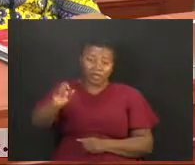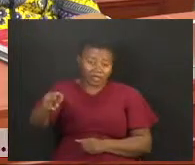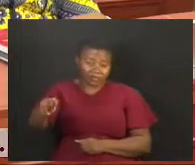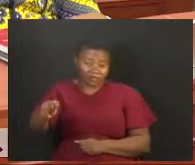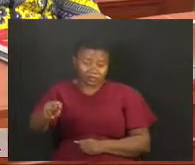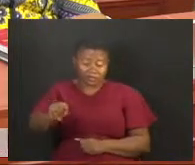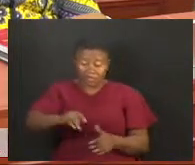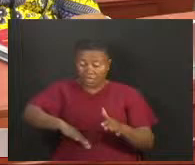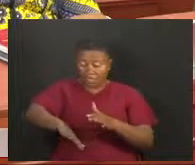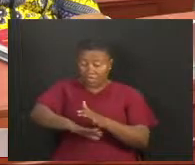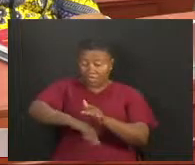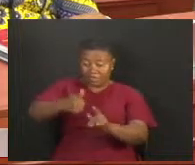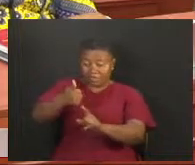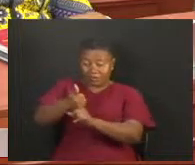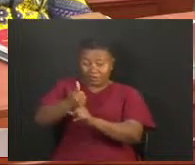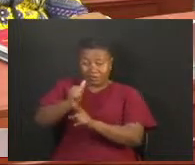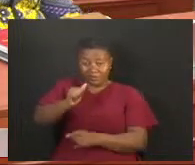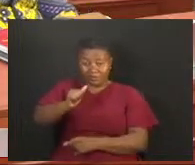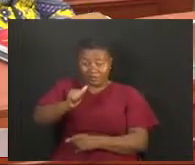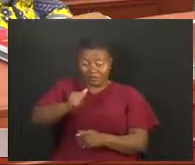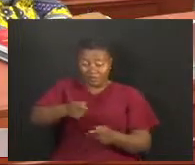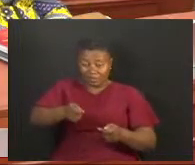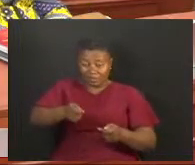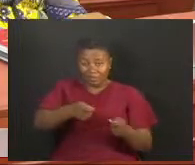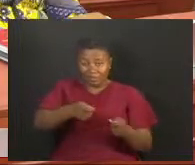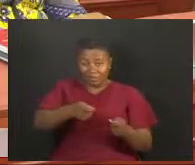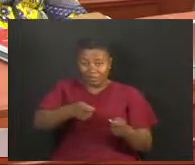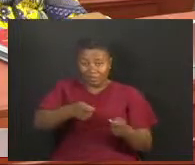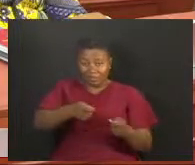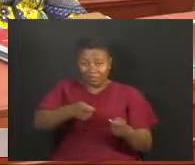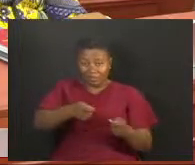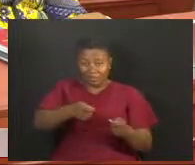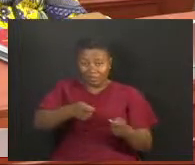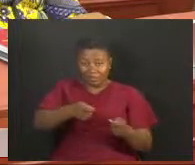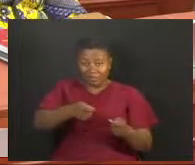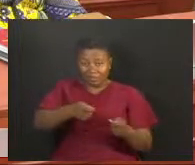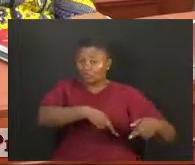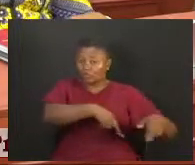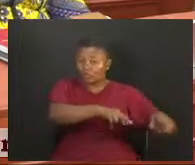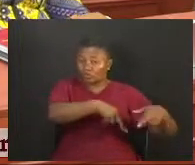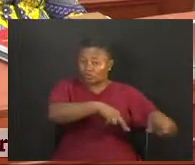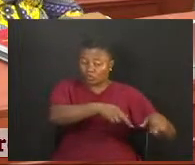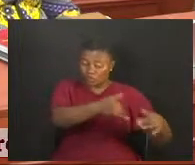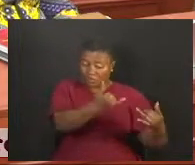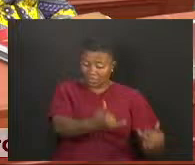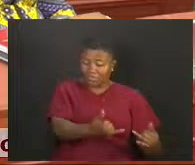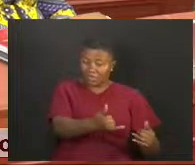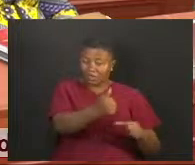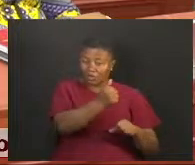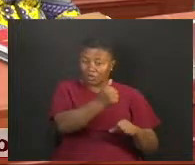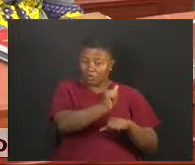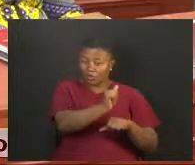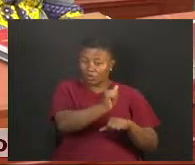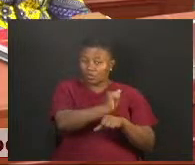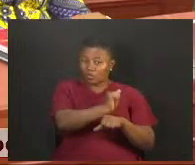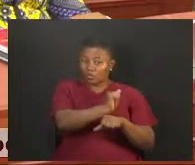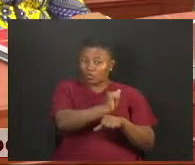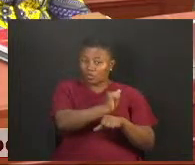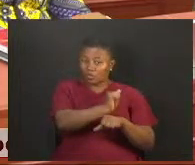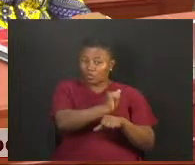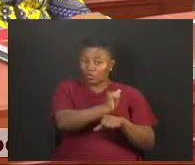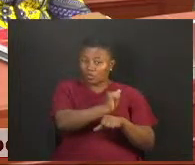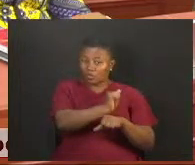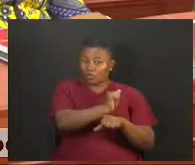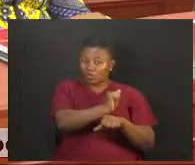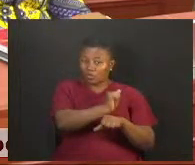own administration, the chain homes is being constructed now. A new runabout